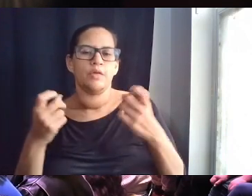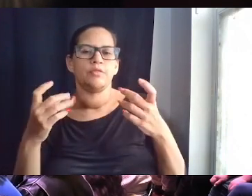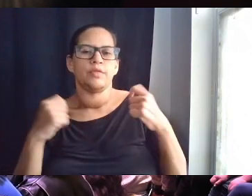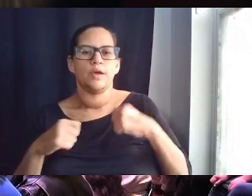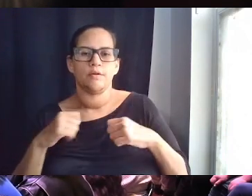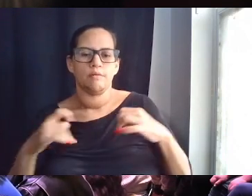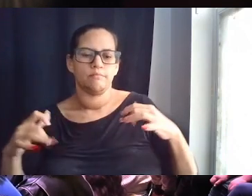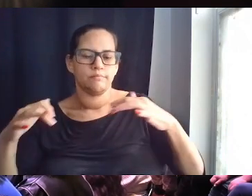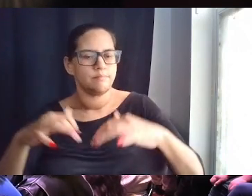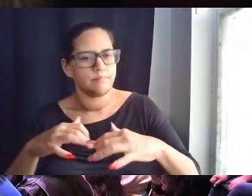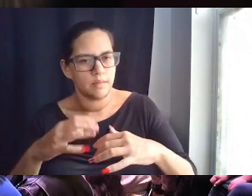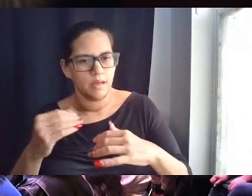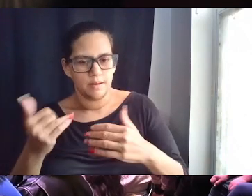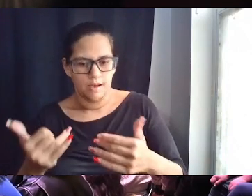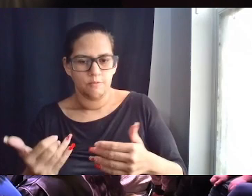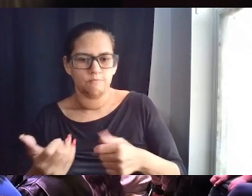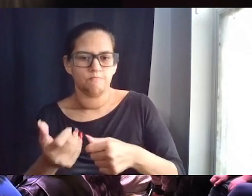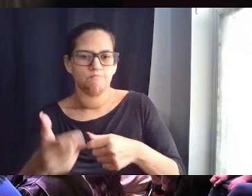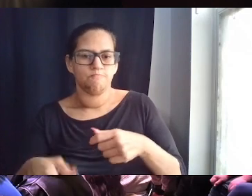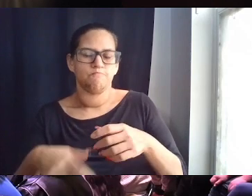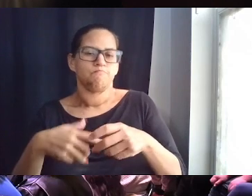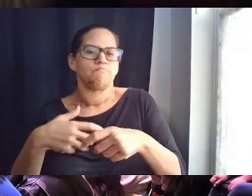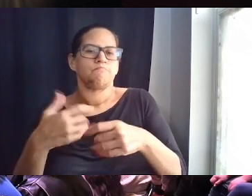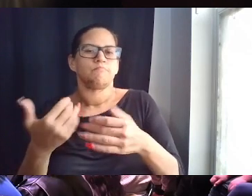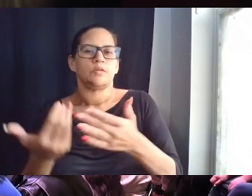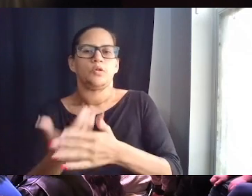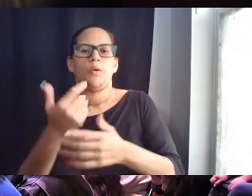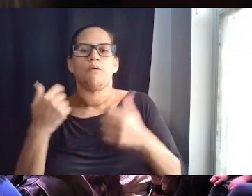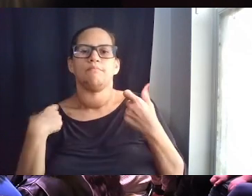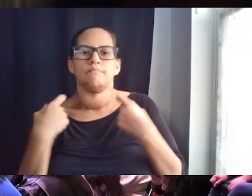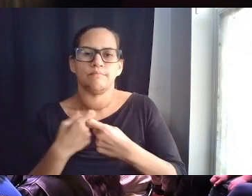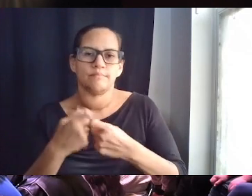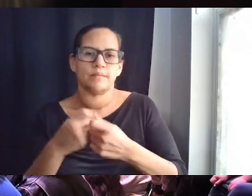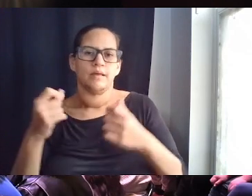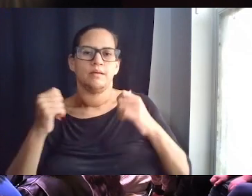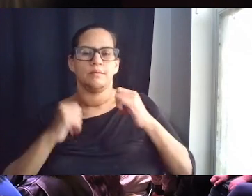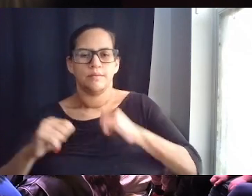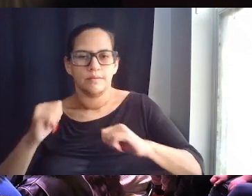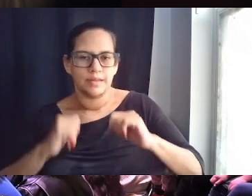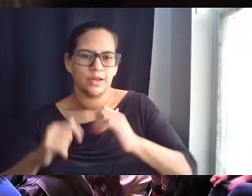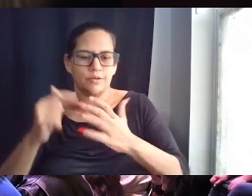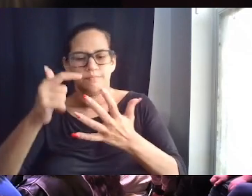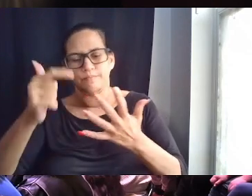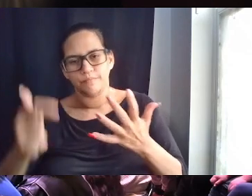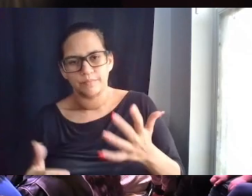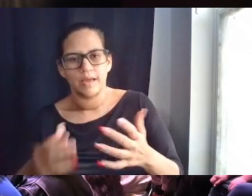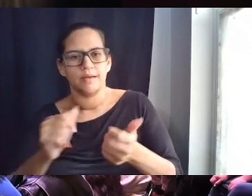updated the narrative of Latino theater, Latina theater, Latinx theater, Latina theater, and transformed